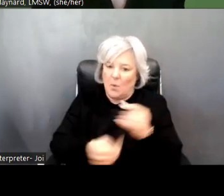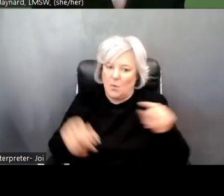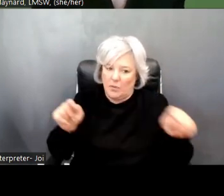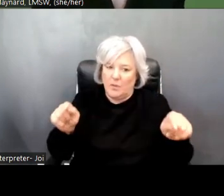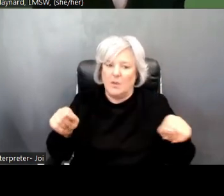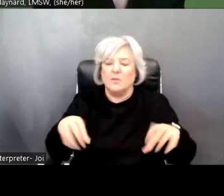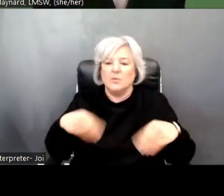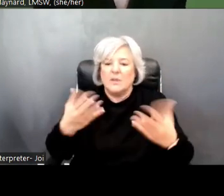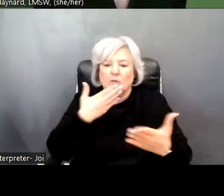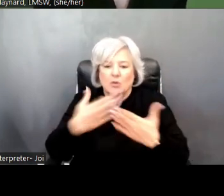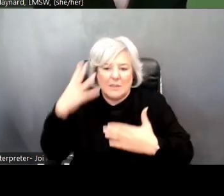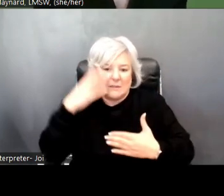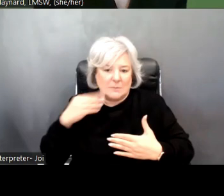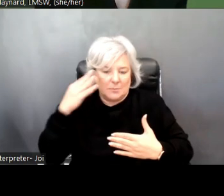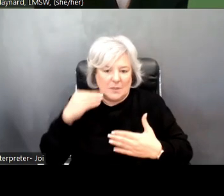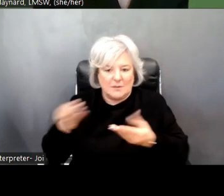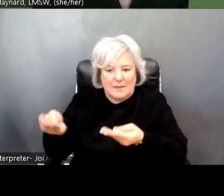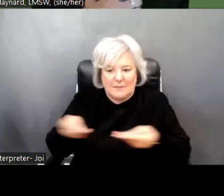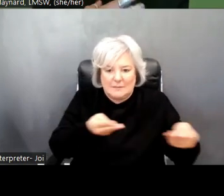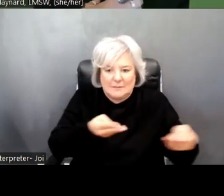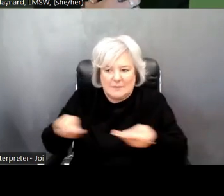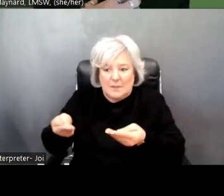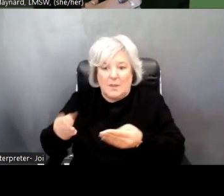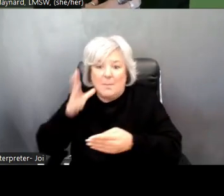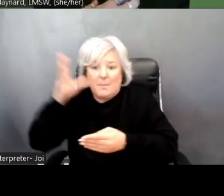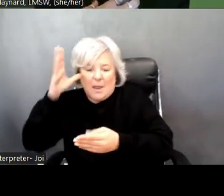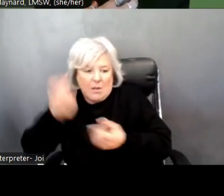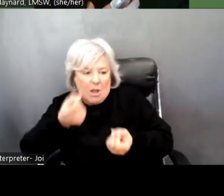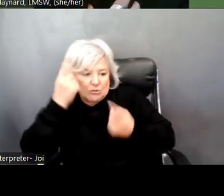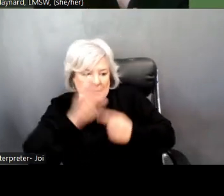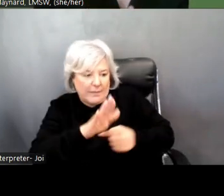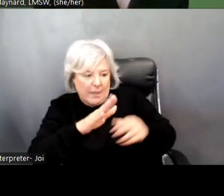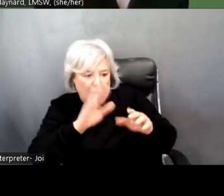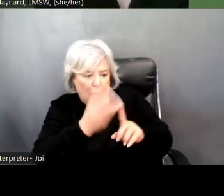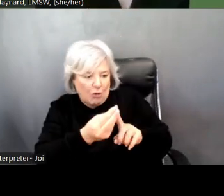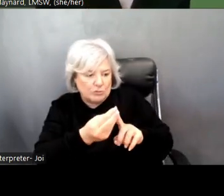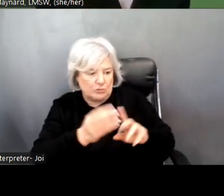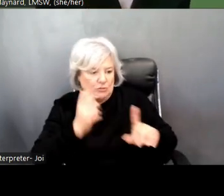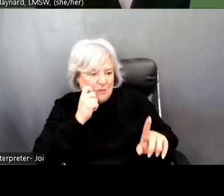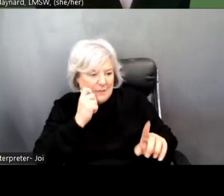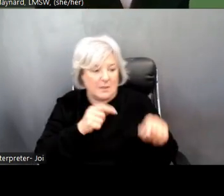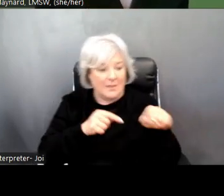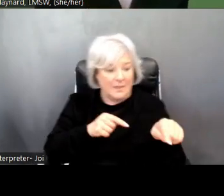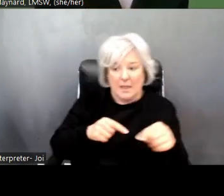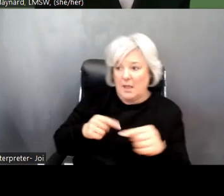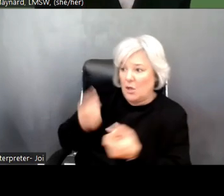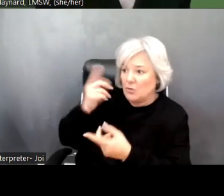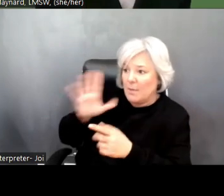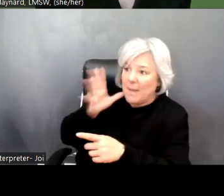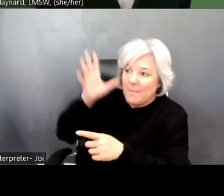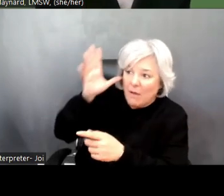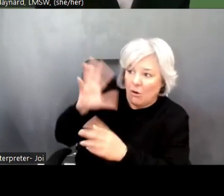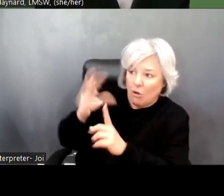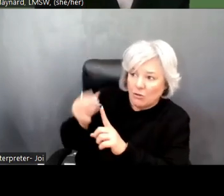socialization experiences that facilitate that felt sense of safety and well-being. It's really,